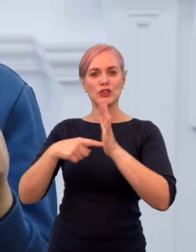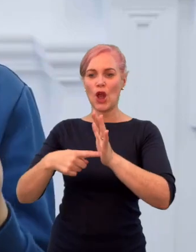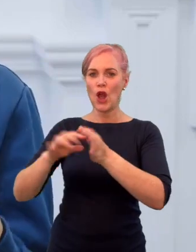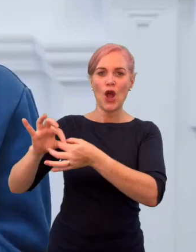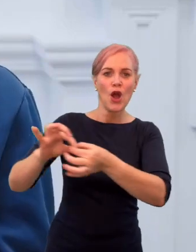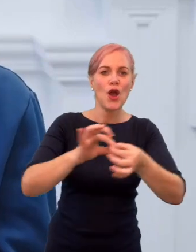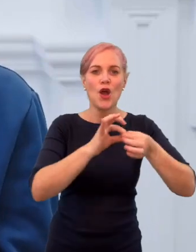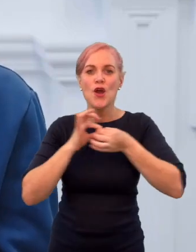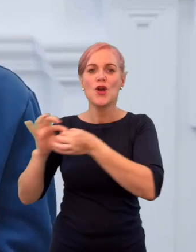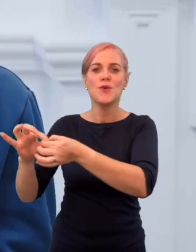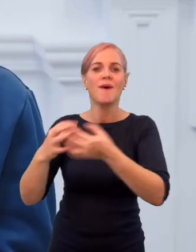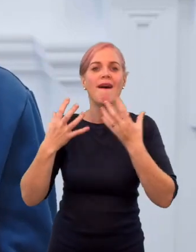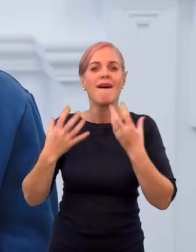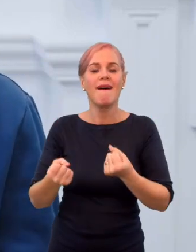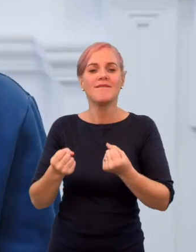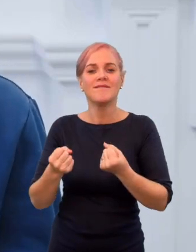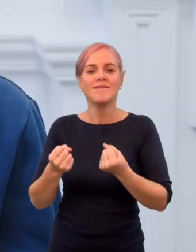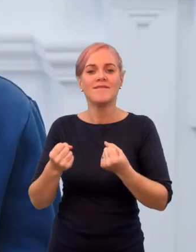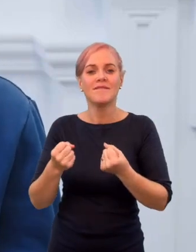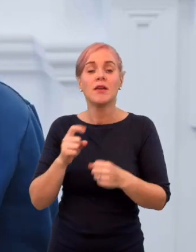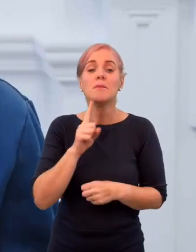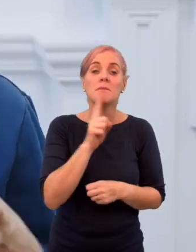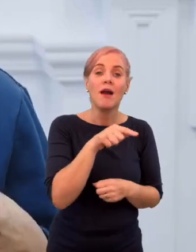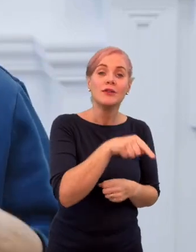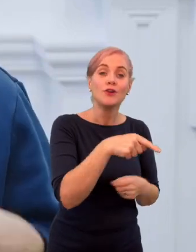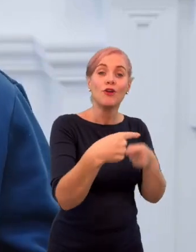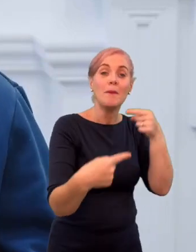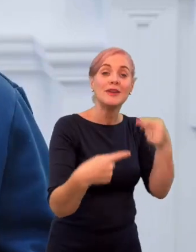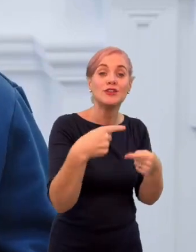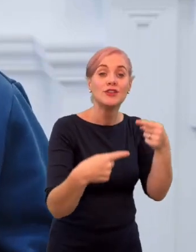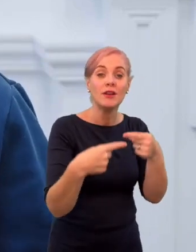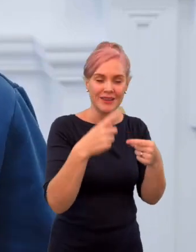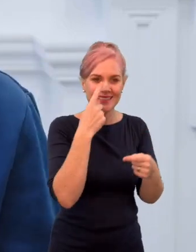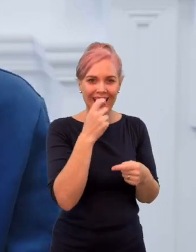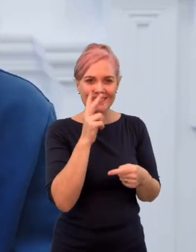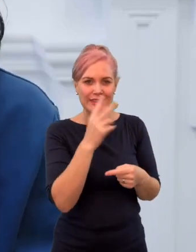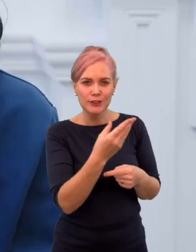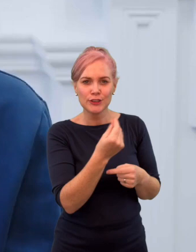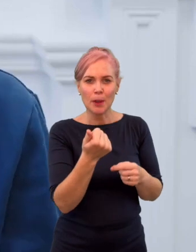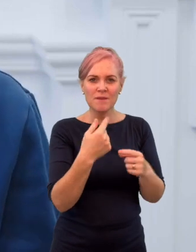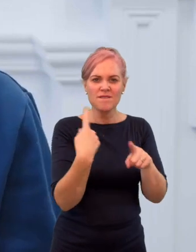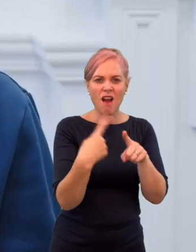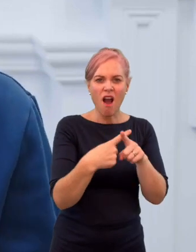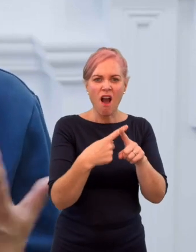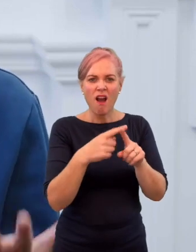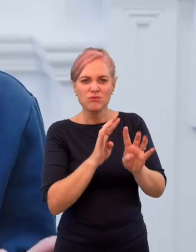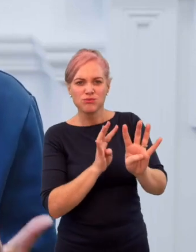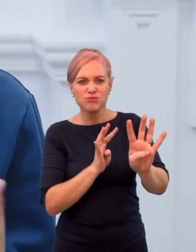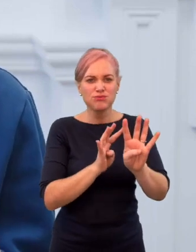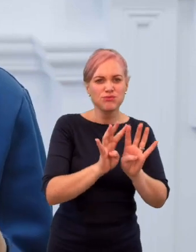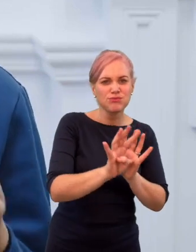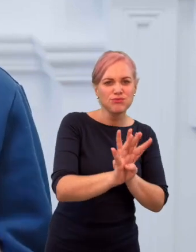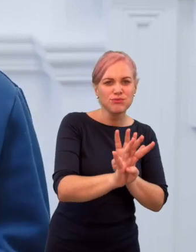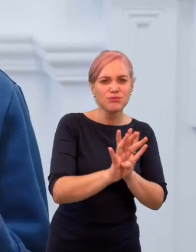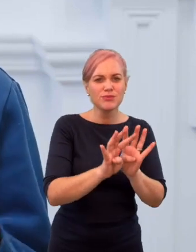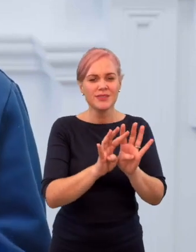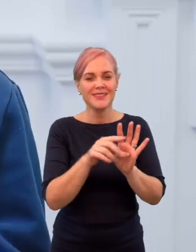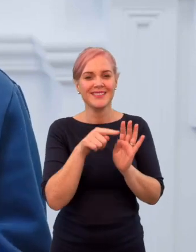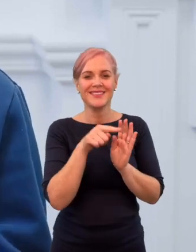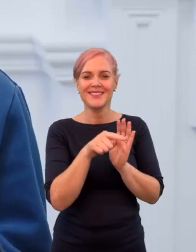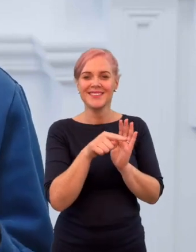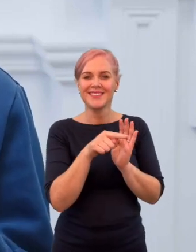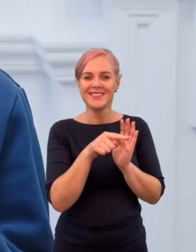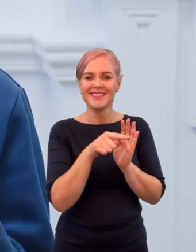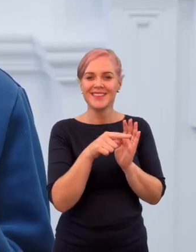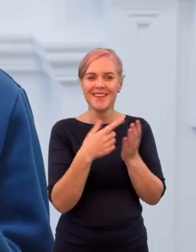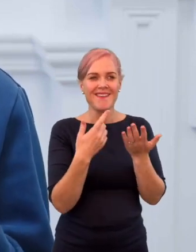it shows that we're all in unison. And then when it's a competition, you'll see some are faster than the other. And so I'd say the elements of